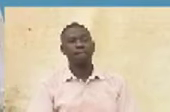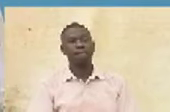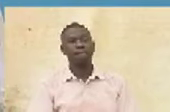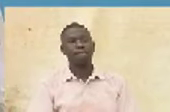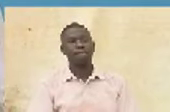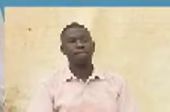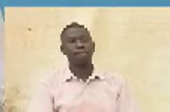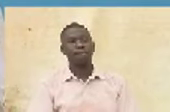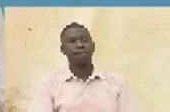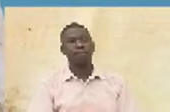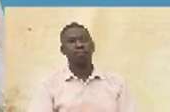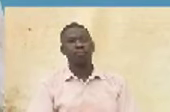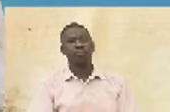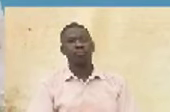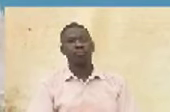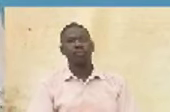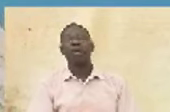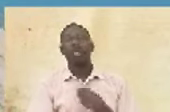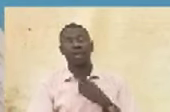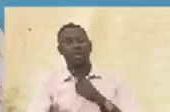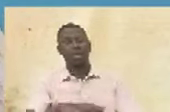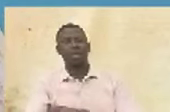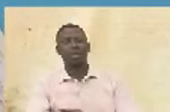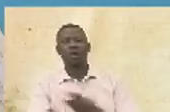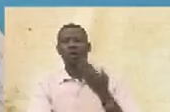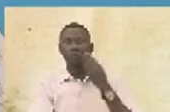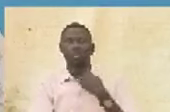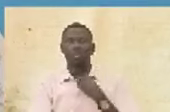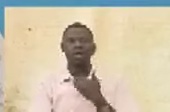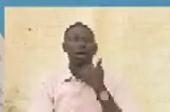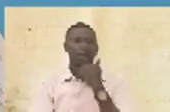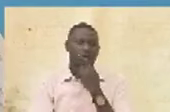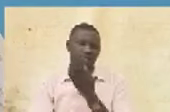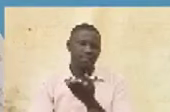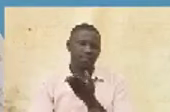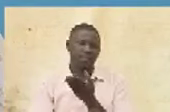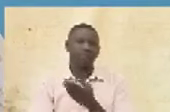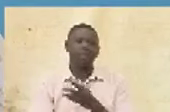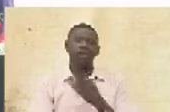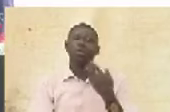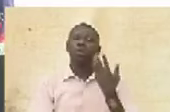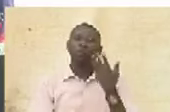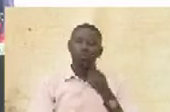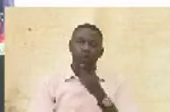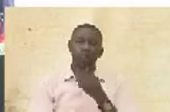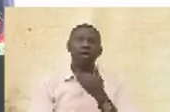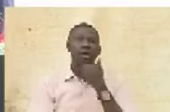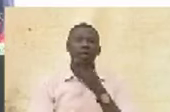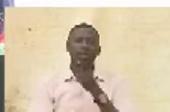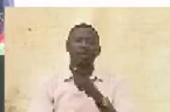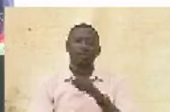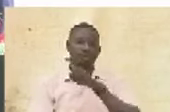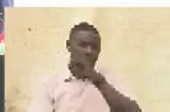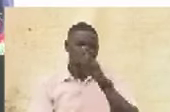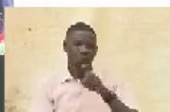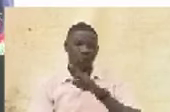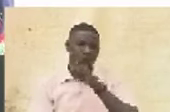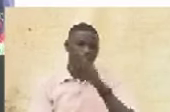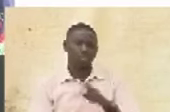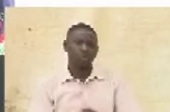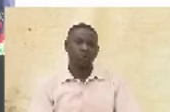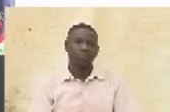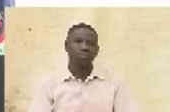place. At that point, when they were being asked this, when you were being asked these questions,